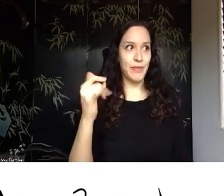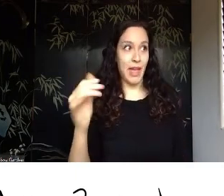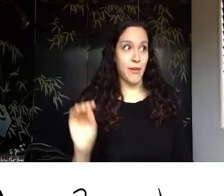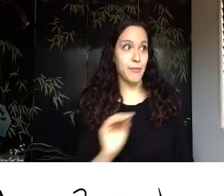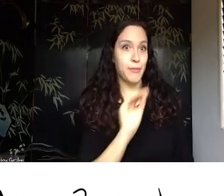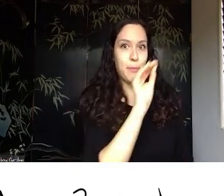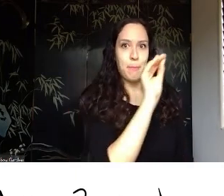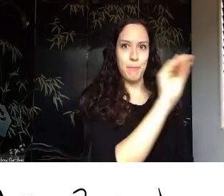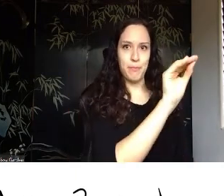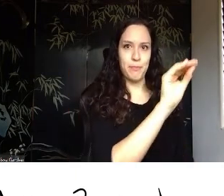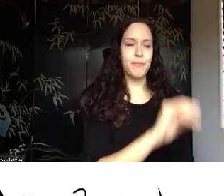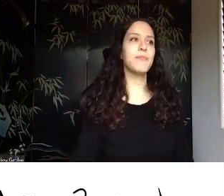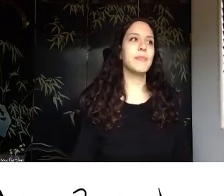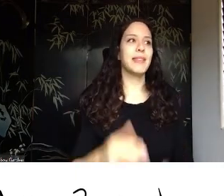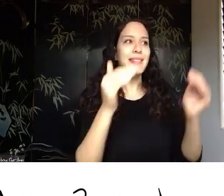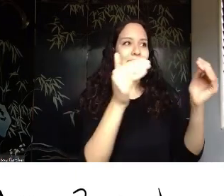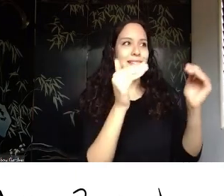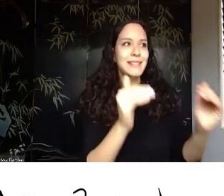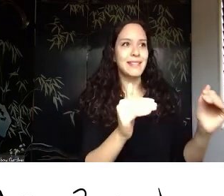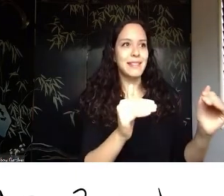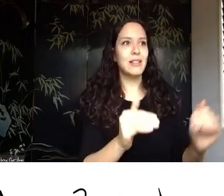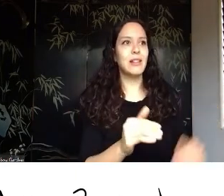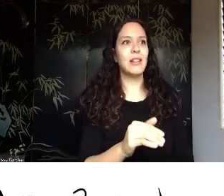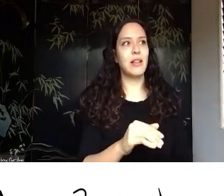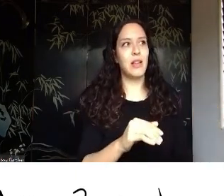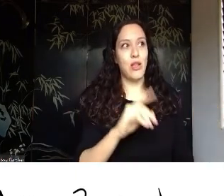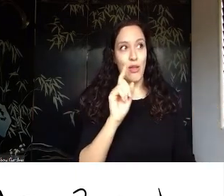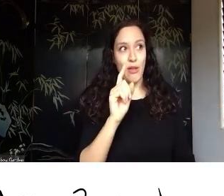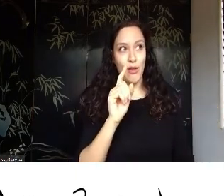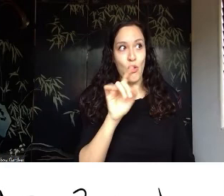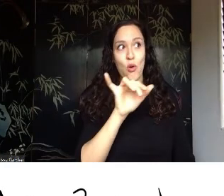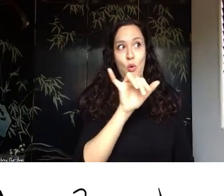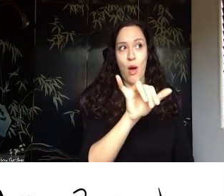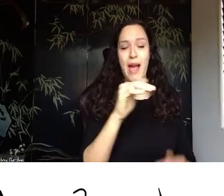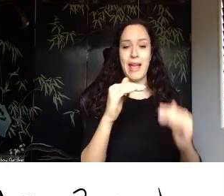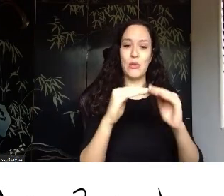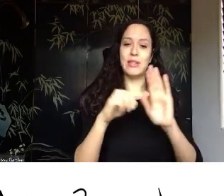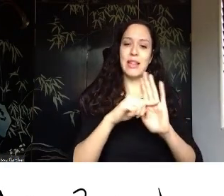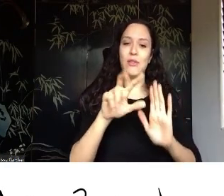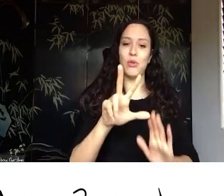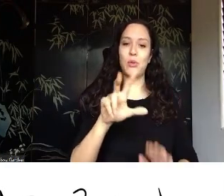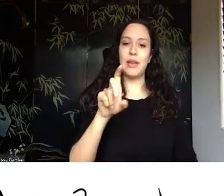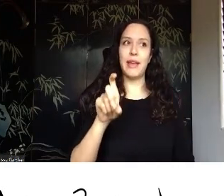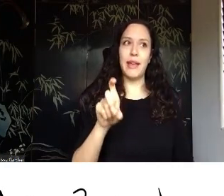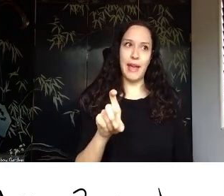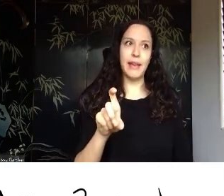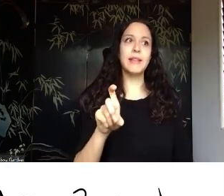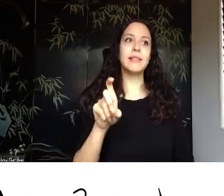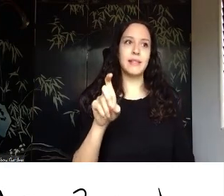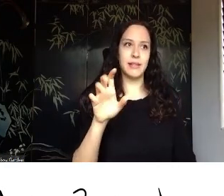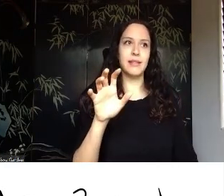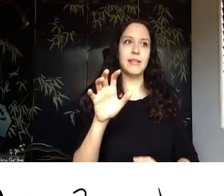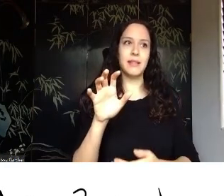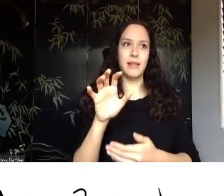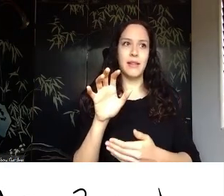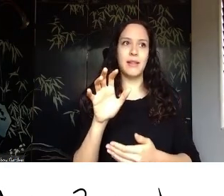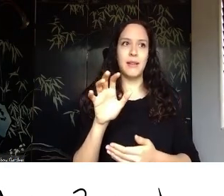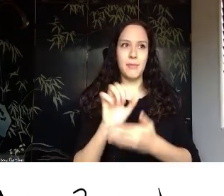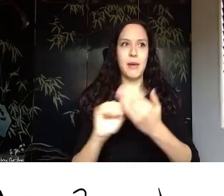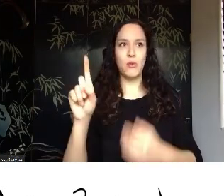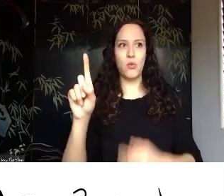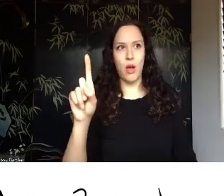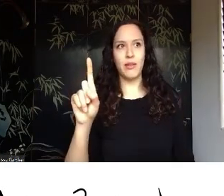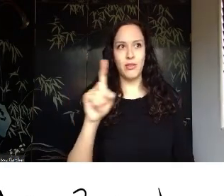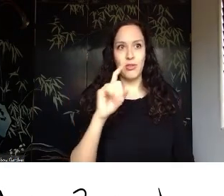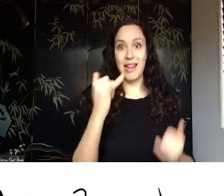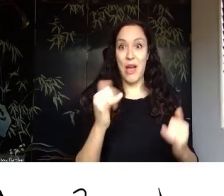Okay, let's try the next one. So y equals -3 times 0 minus 1. Y equals 0 minus